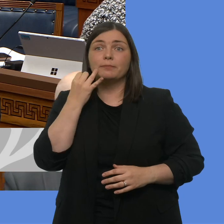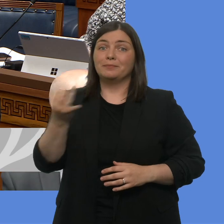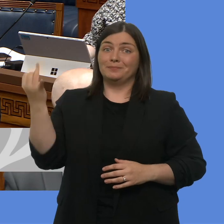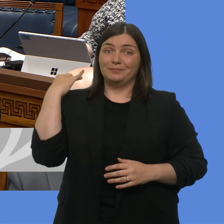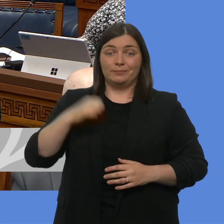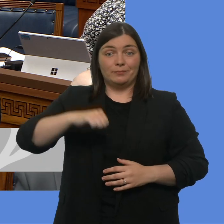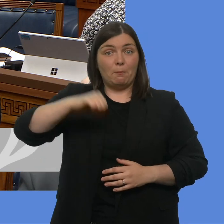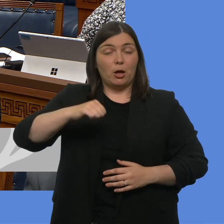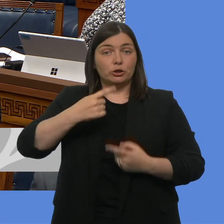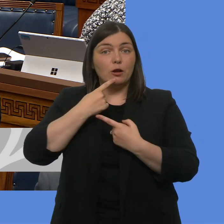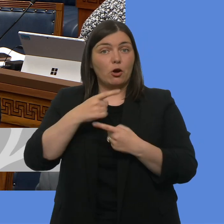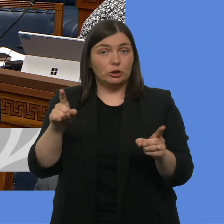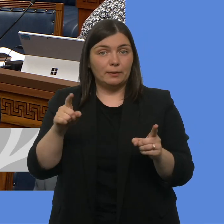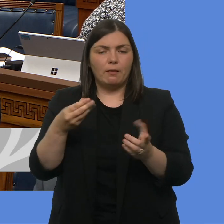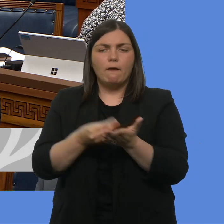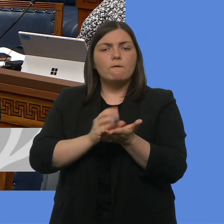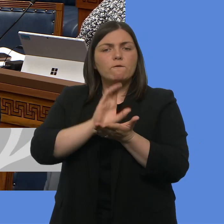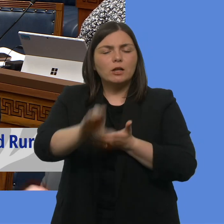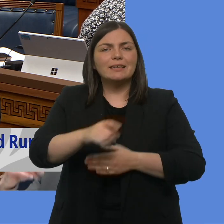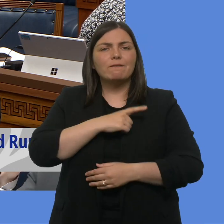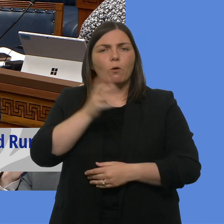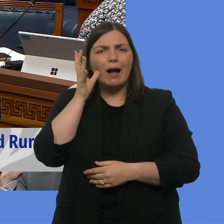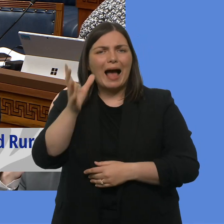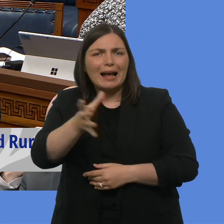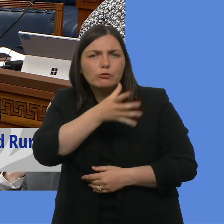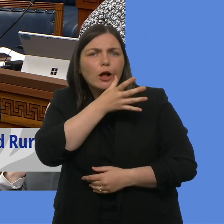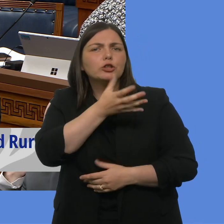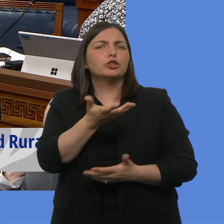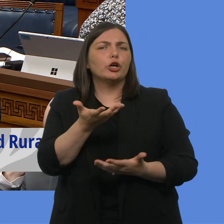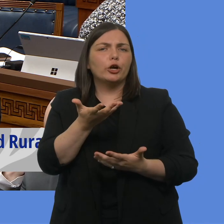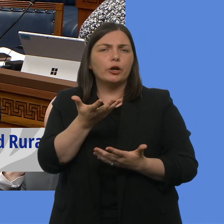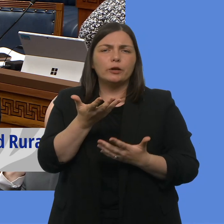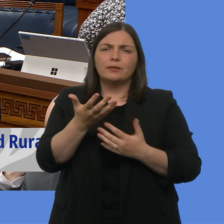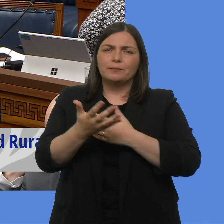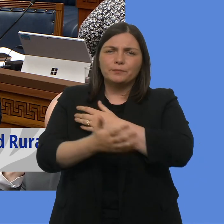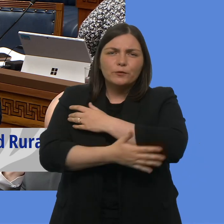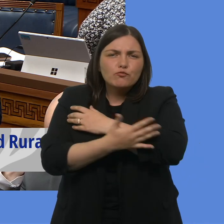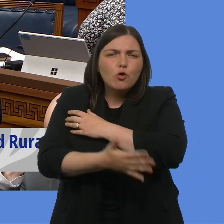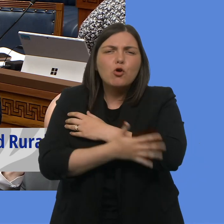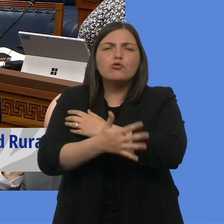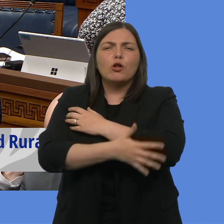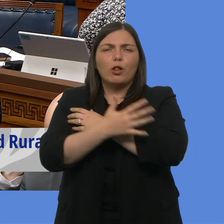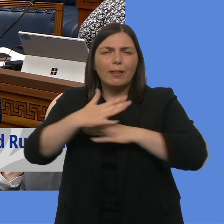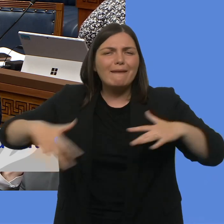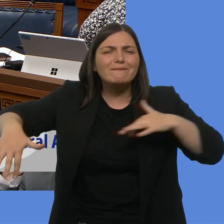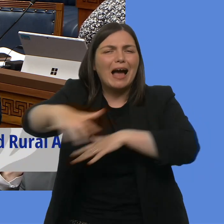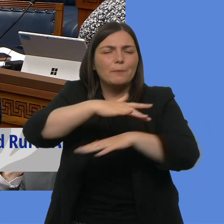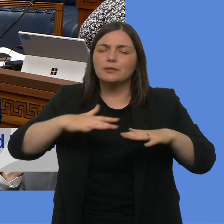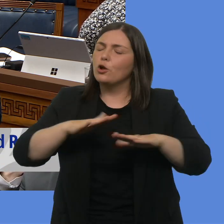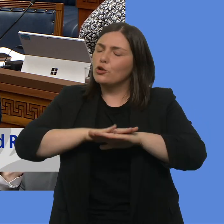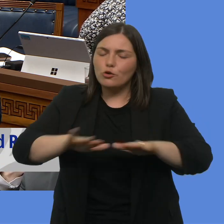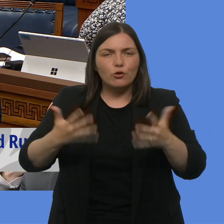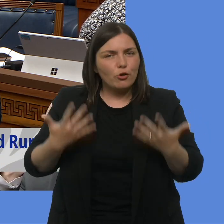agriculture, agri-environment and the wider rural economy will no longer be a ring-fenced addition to the Northern Ireland Block Grant. In addition,